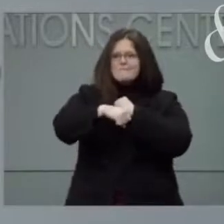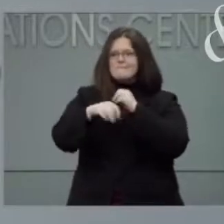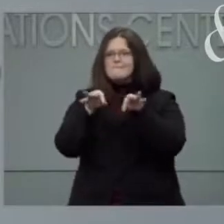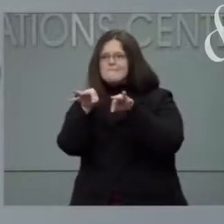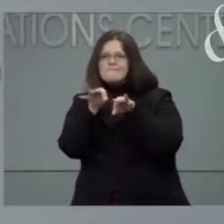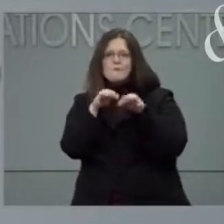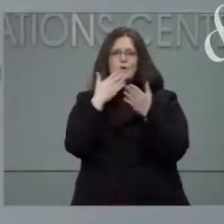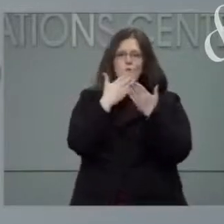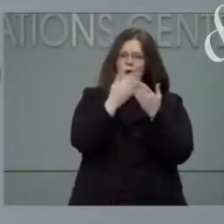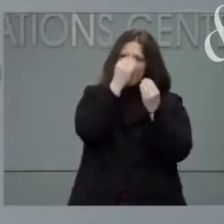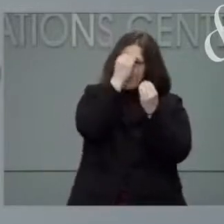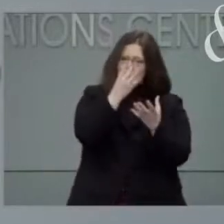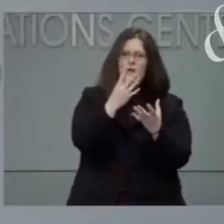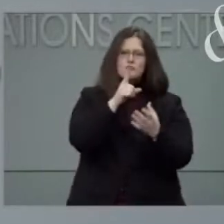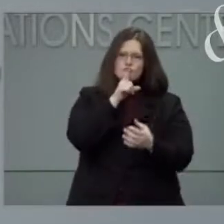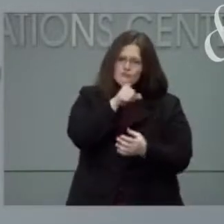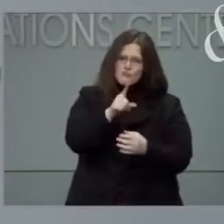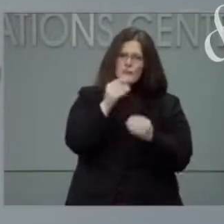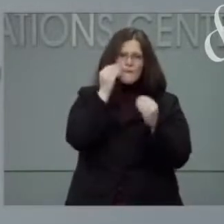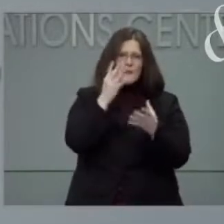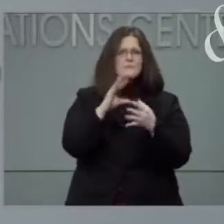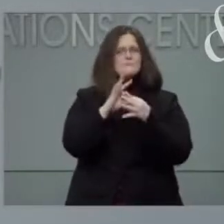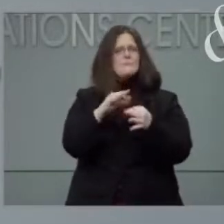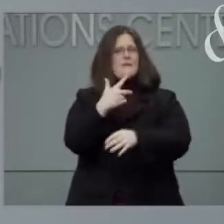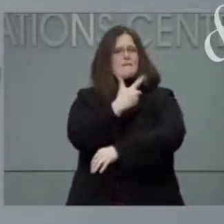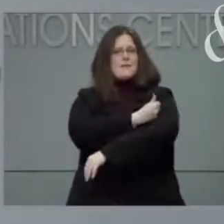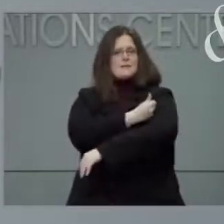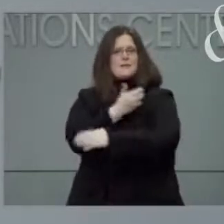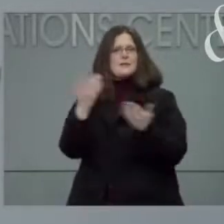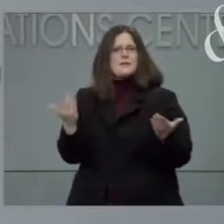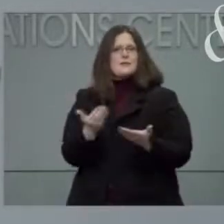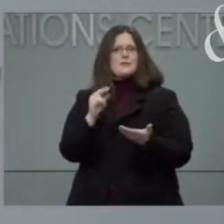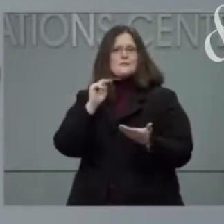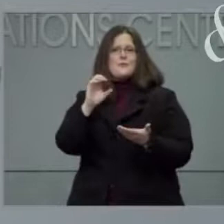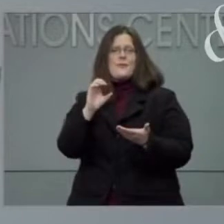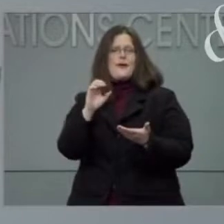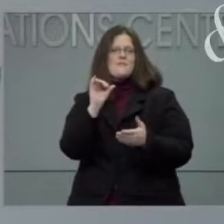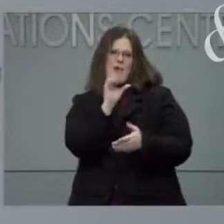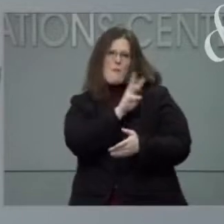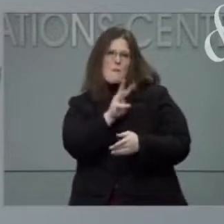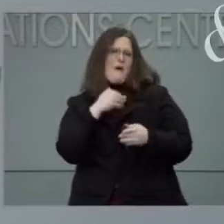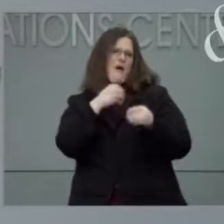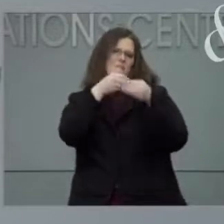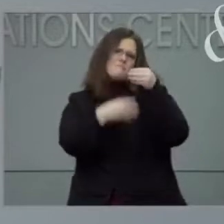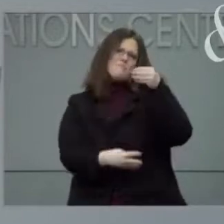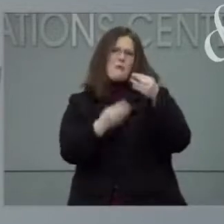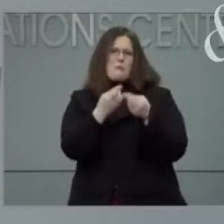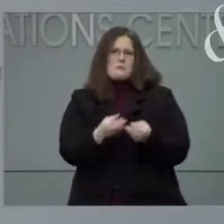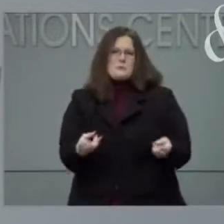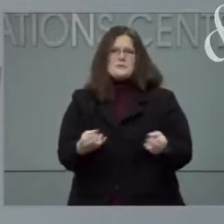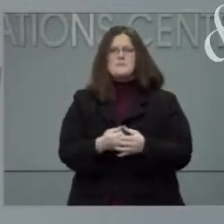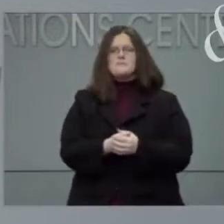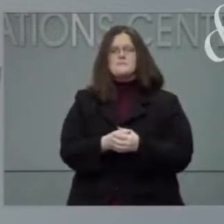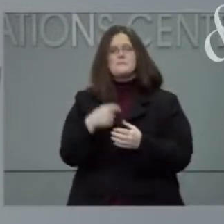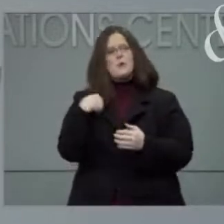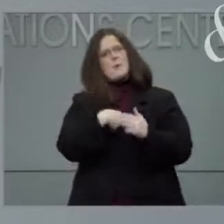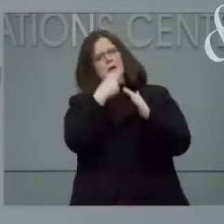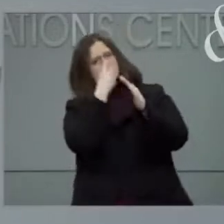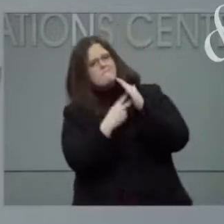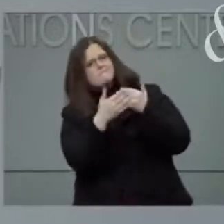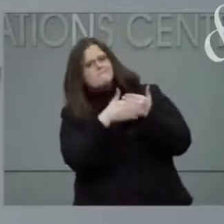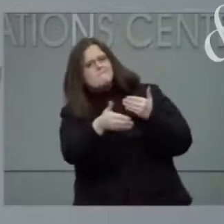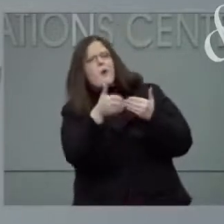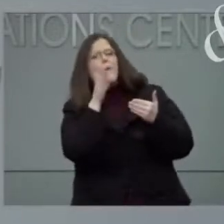we look ahead and expect our vaccine supply to continue to improve, we will plan to move to Group